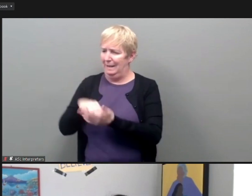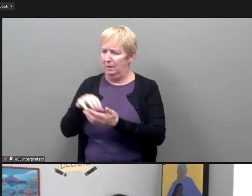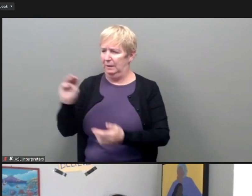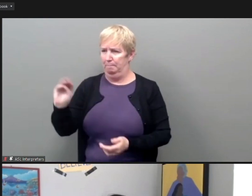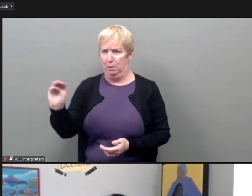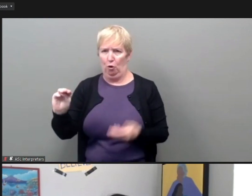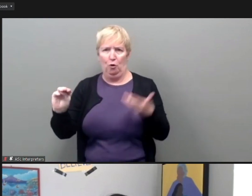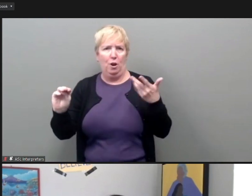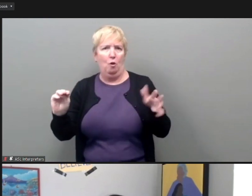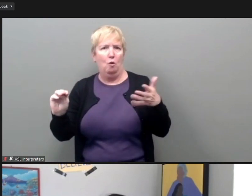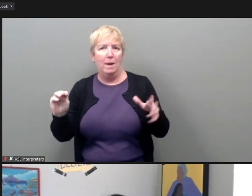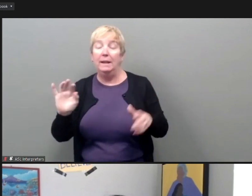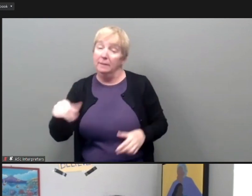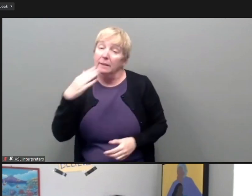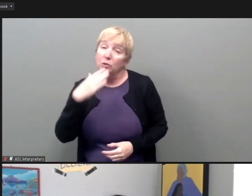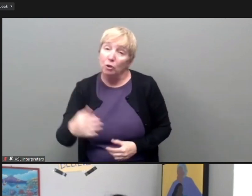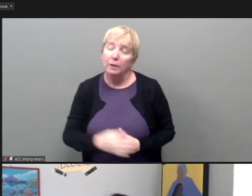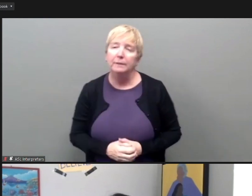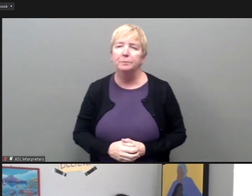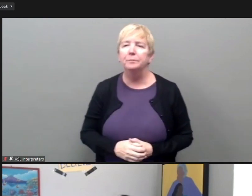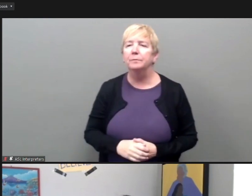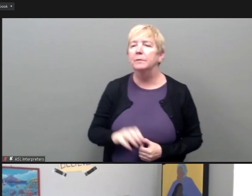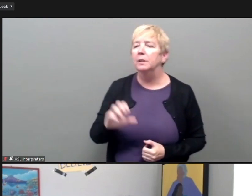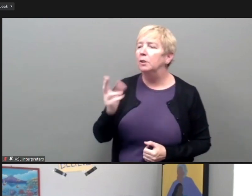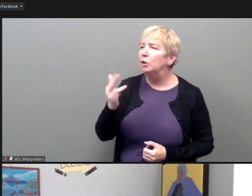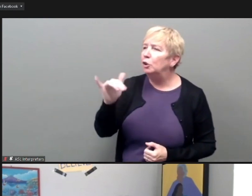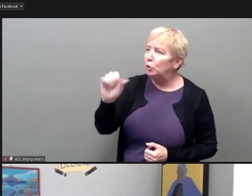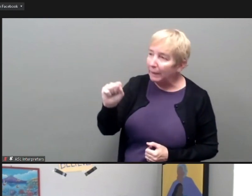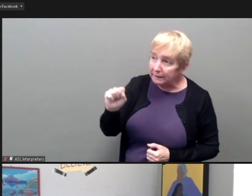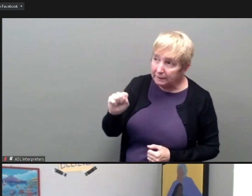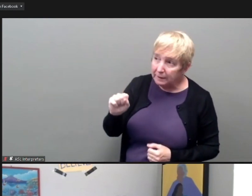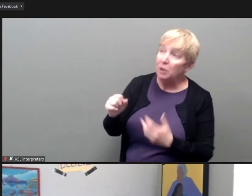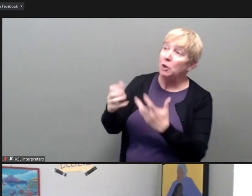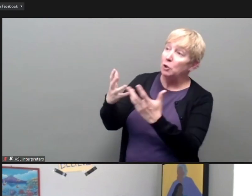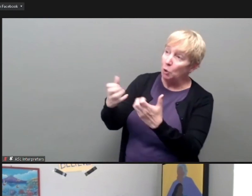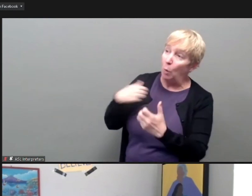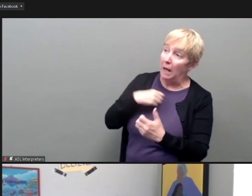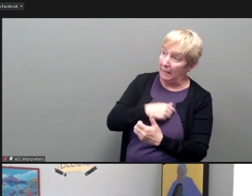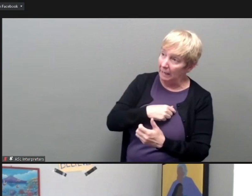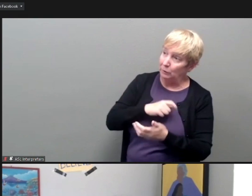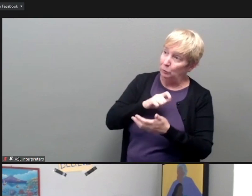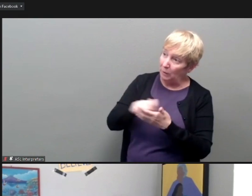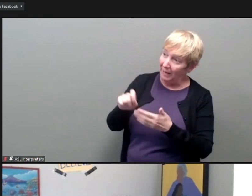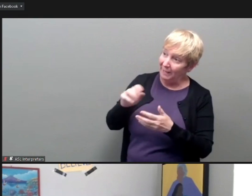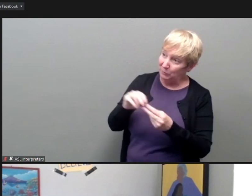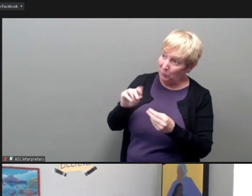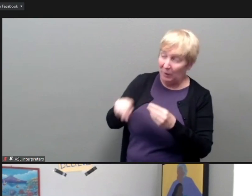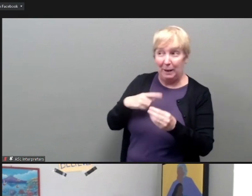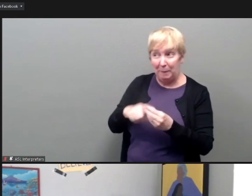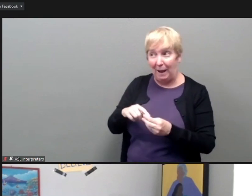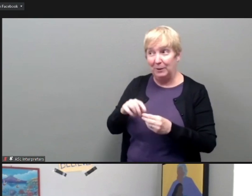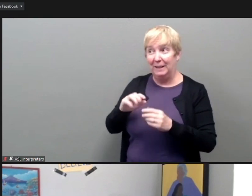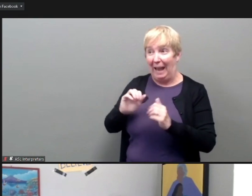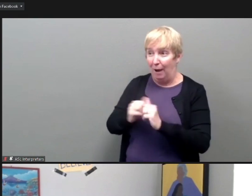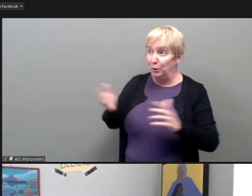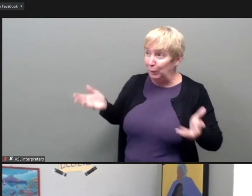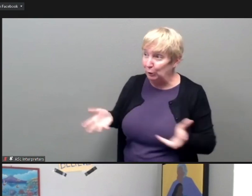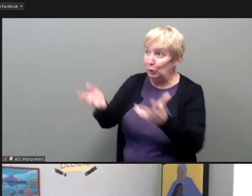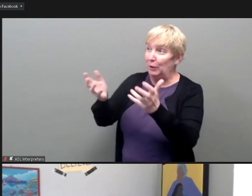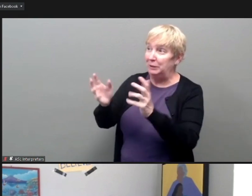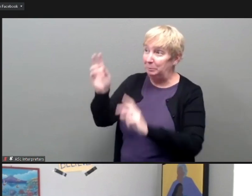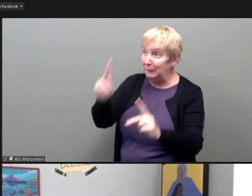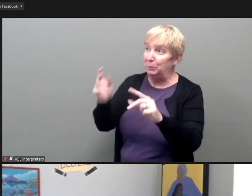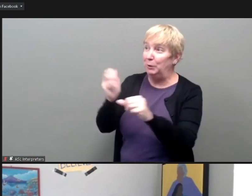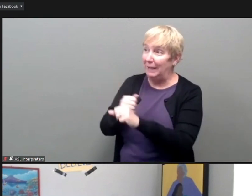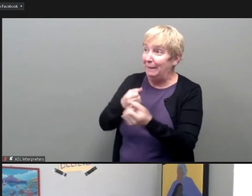well. So that's good. Chris, if your real question is, do you want us all to write a story about how more New Mexicans ought to get boosters? Then the answer